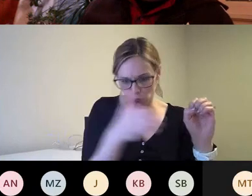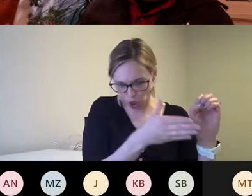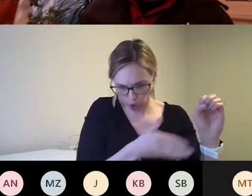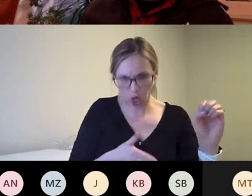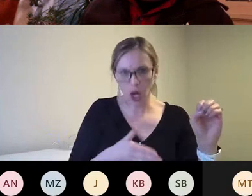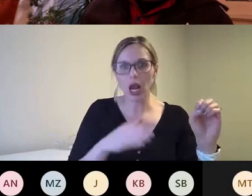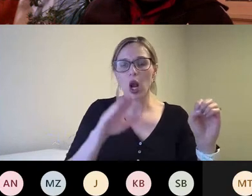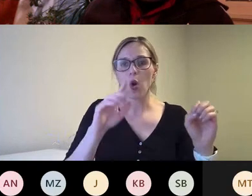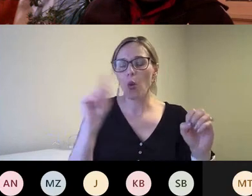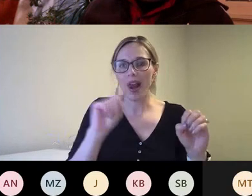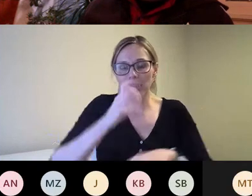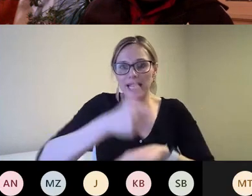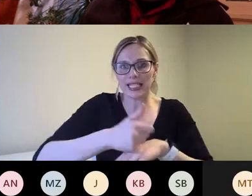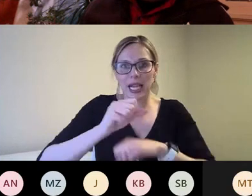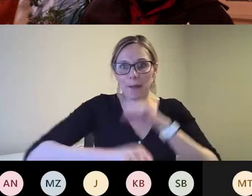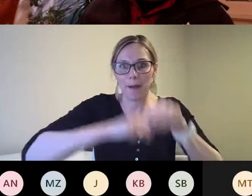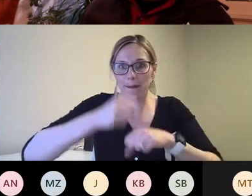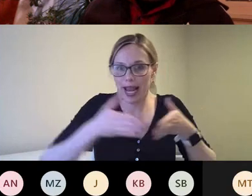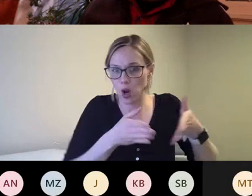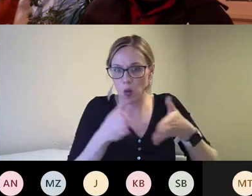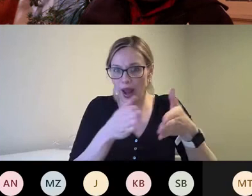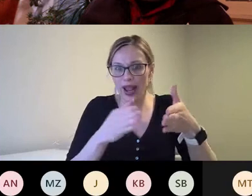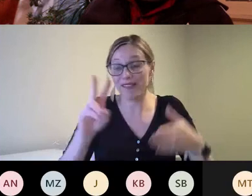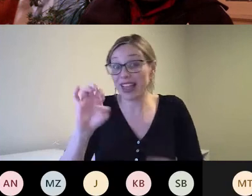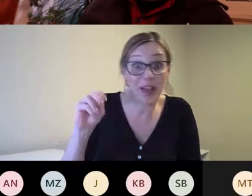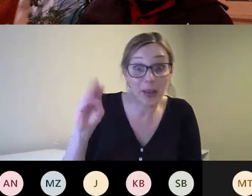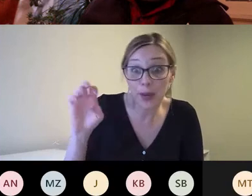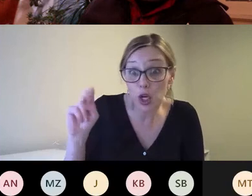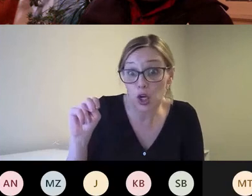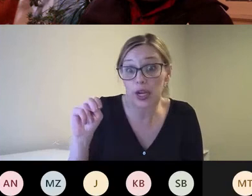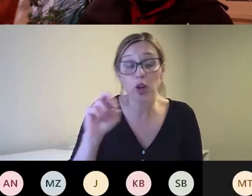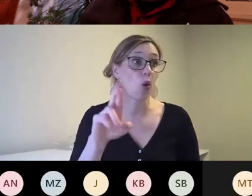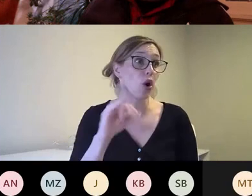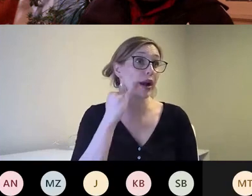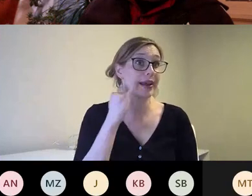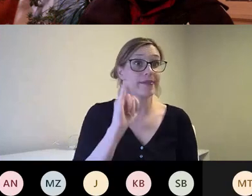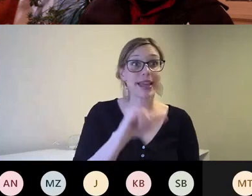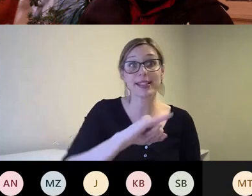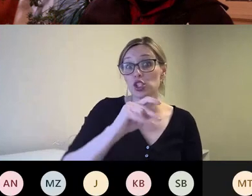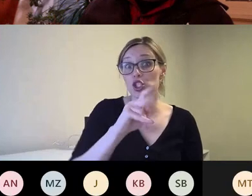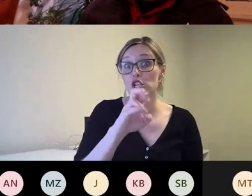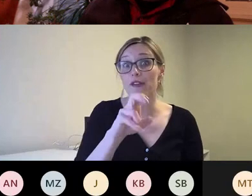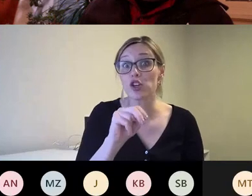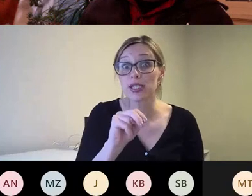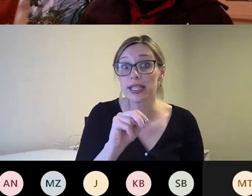bikeway happens, whether that's Van Buren or Jefferson or wherever,